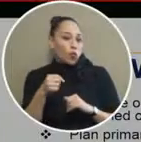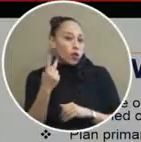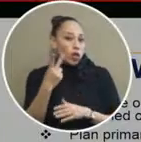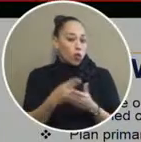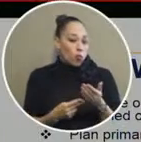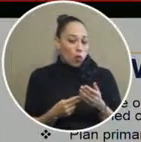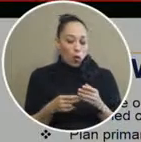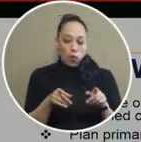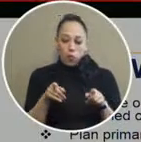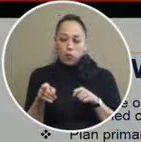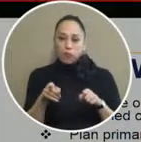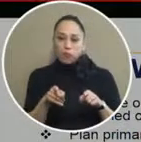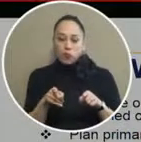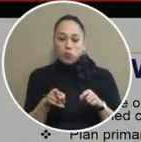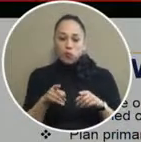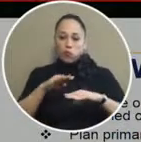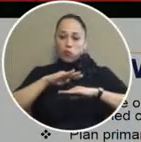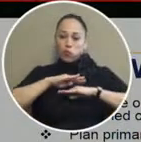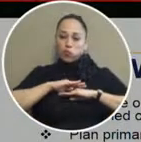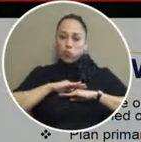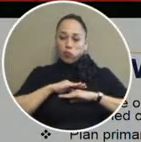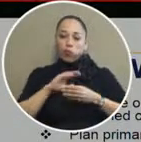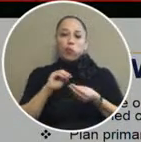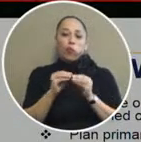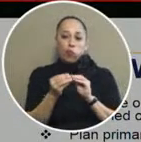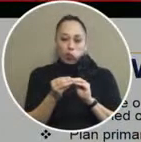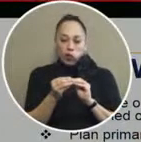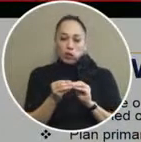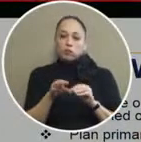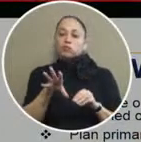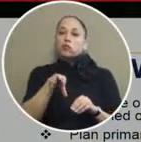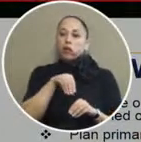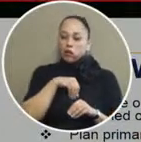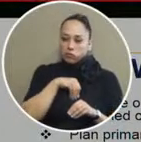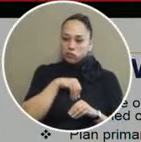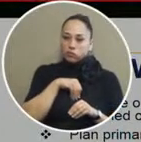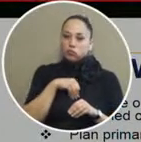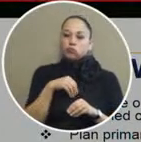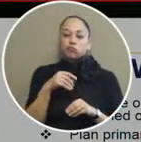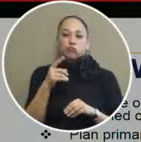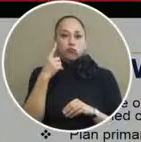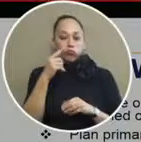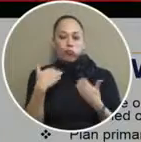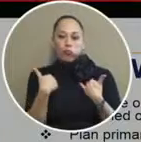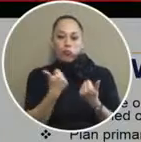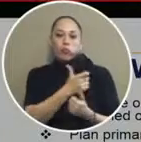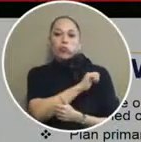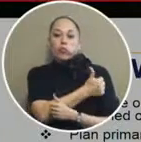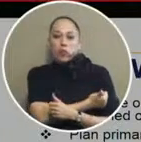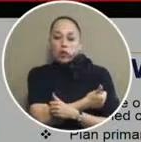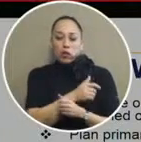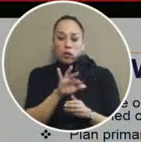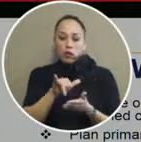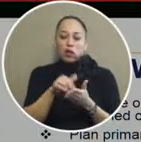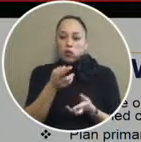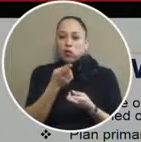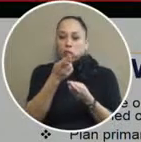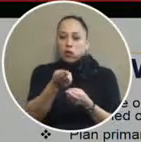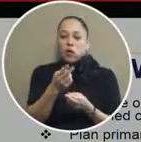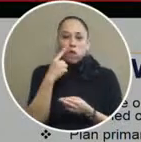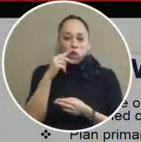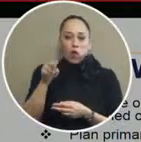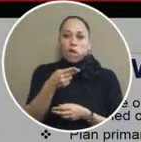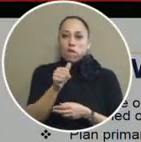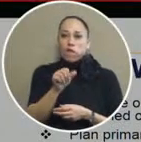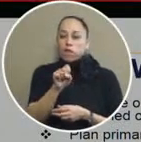those conditions and they're both satisfied, the numbers are acceptable by our health authority, then we'll make a recommendation for a phase 1